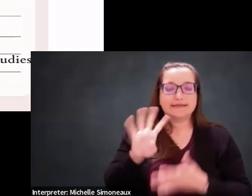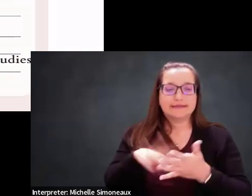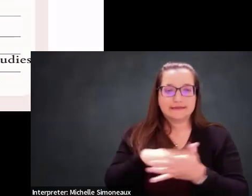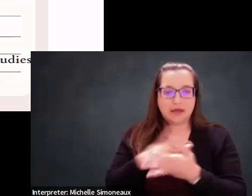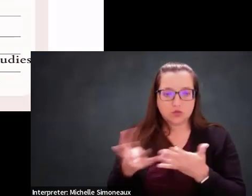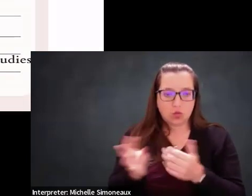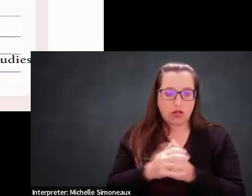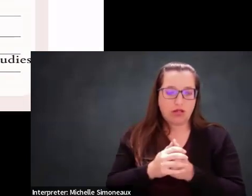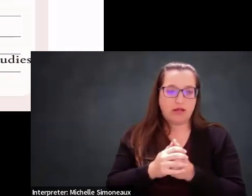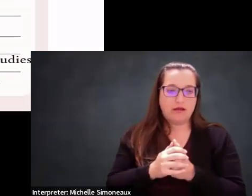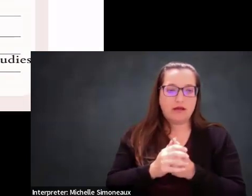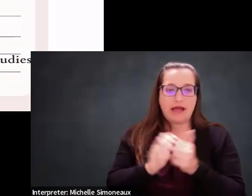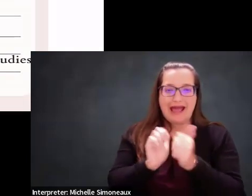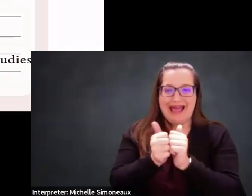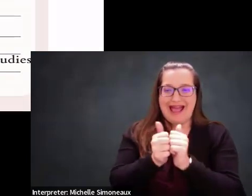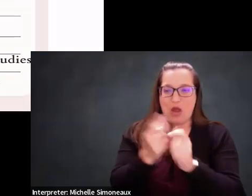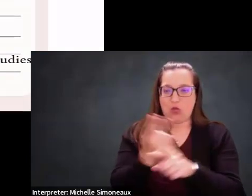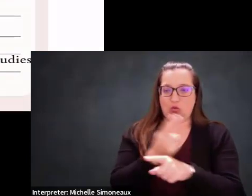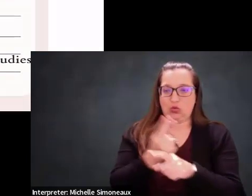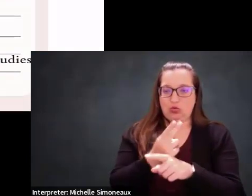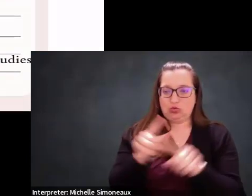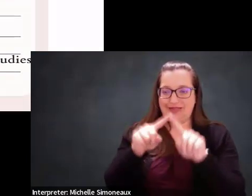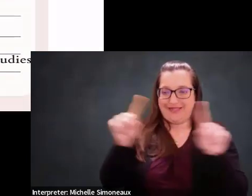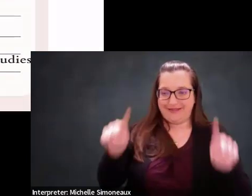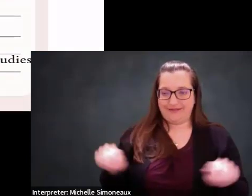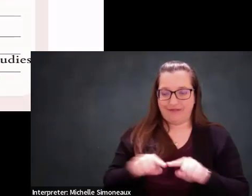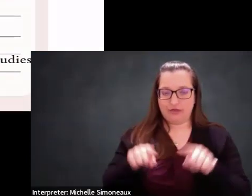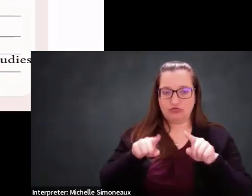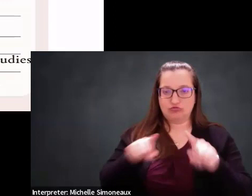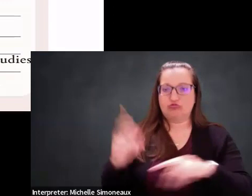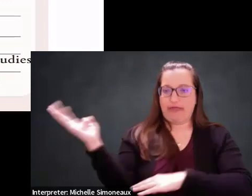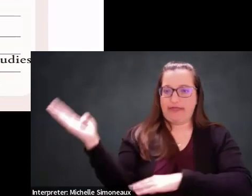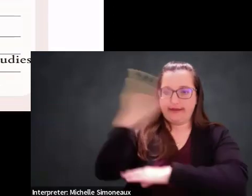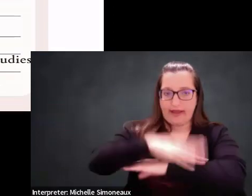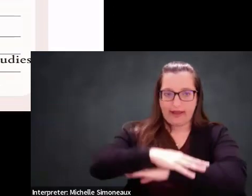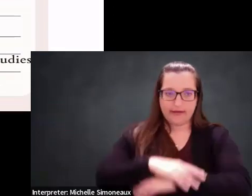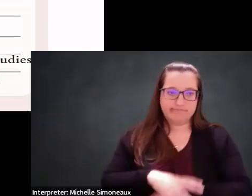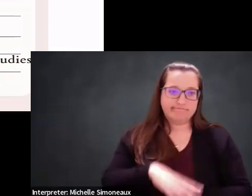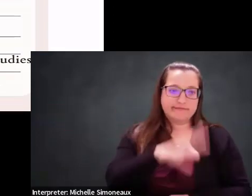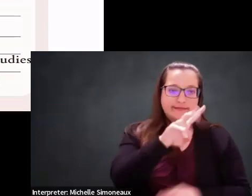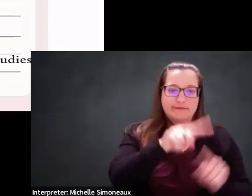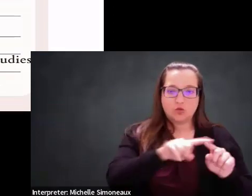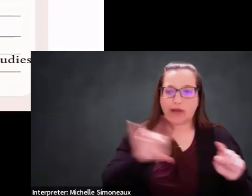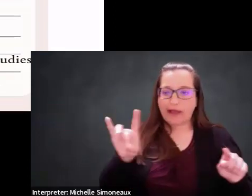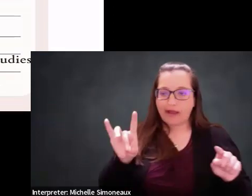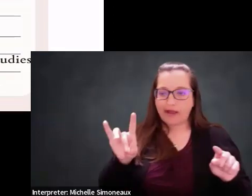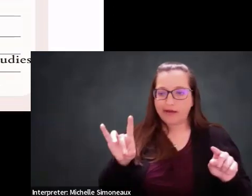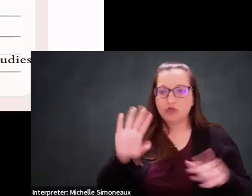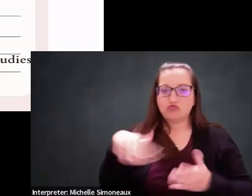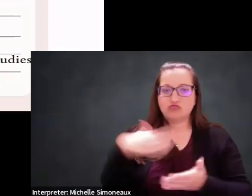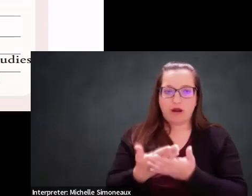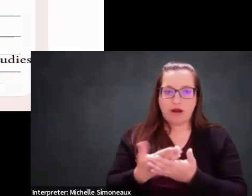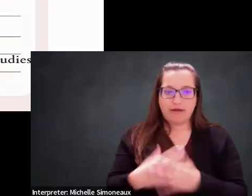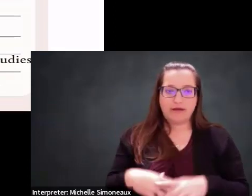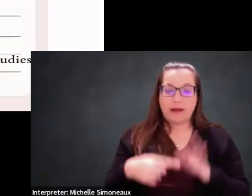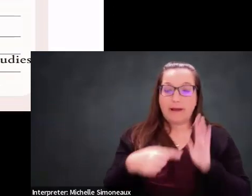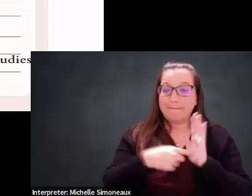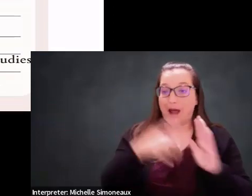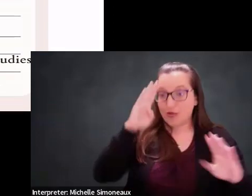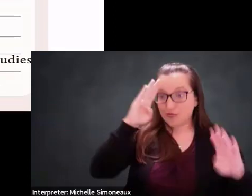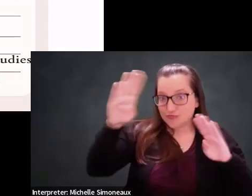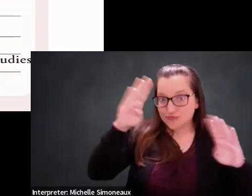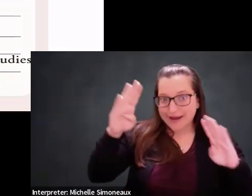how are we going to be using this device during the day? So seven to eight o'clock is arrival time. We're going to work on modeling, greetings and comments.